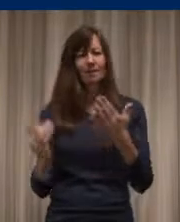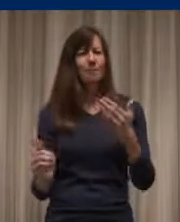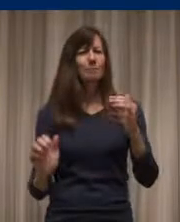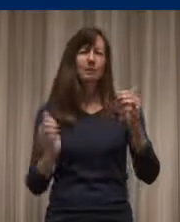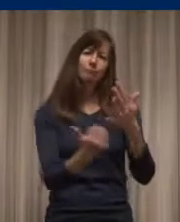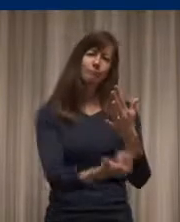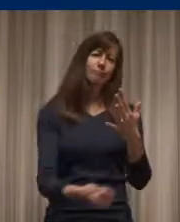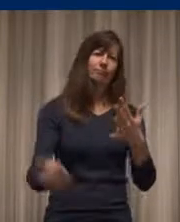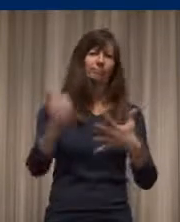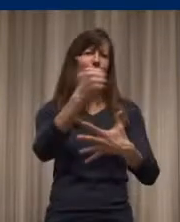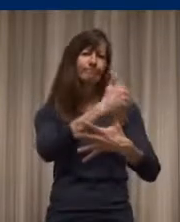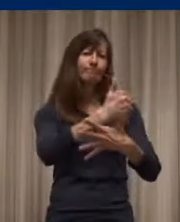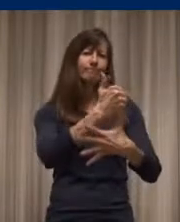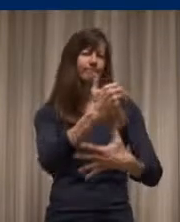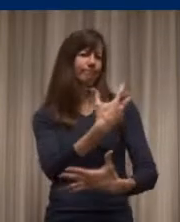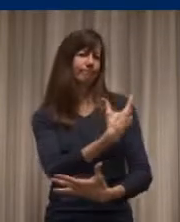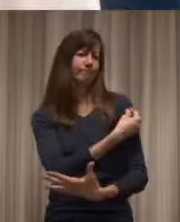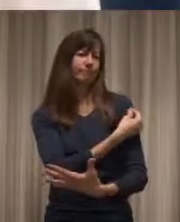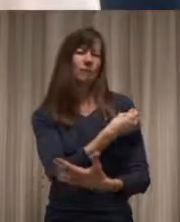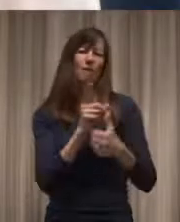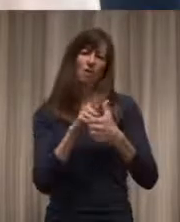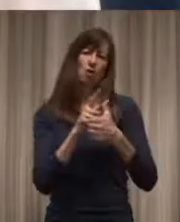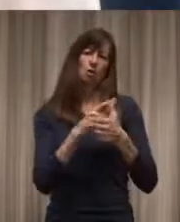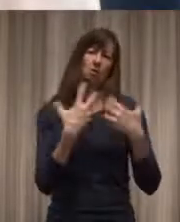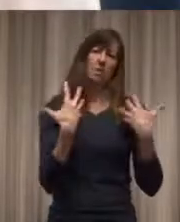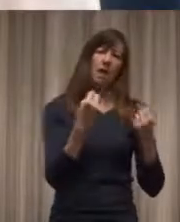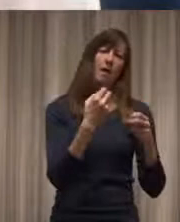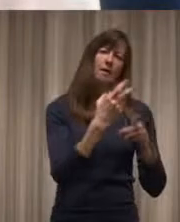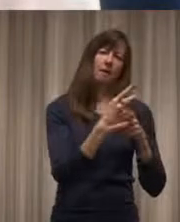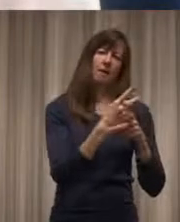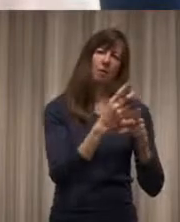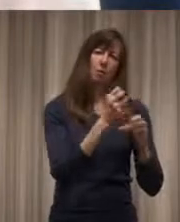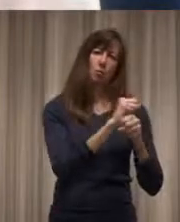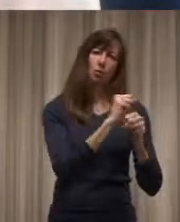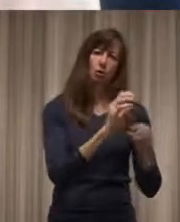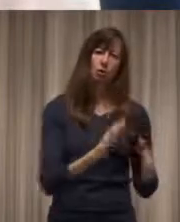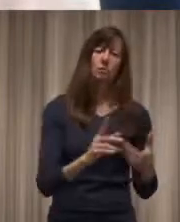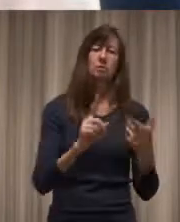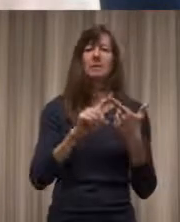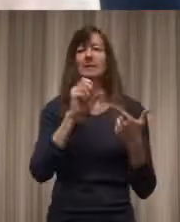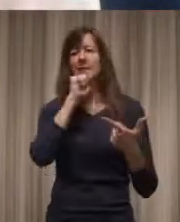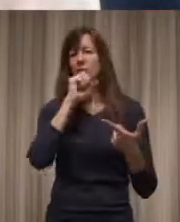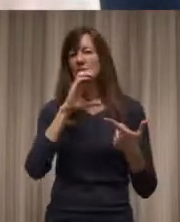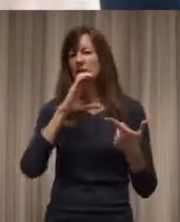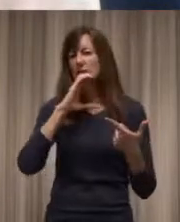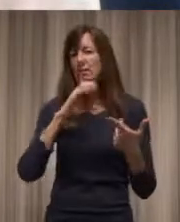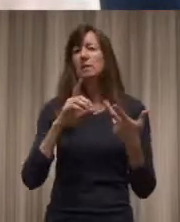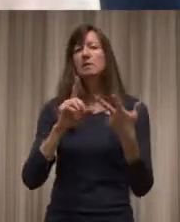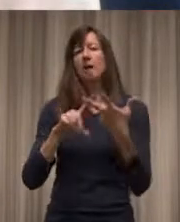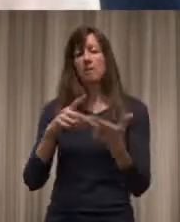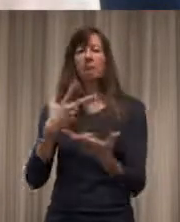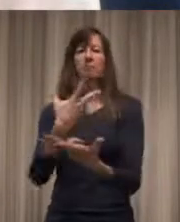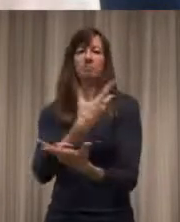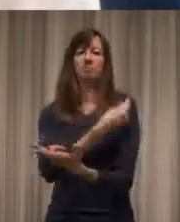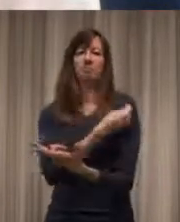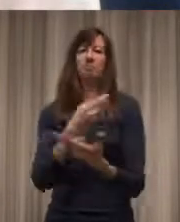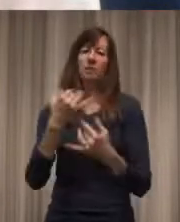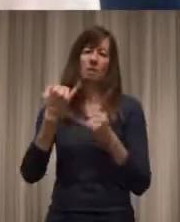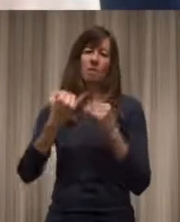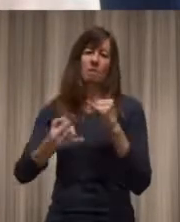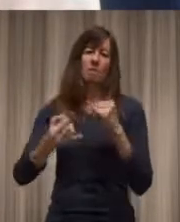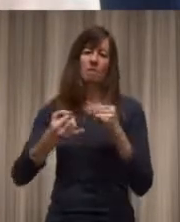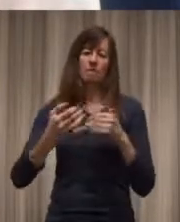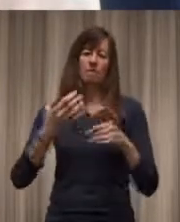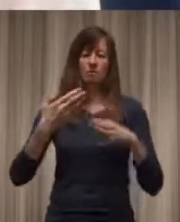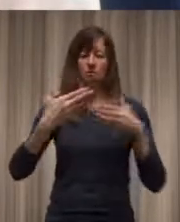get our healthcare workers and our seniors taken care of. And that's just one of the many ways that we're working to thank you and